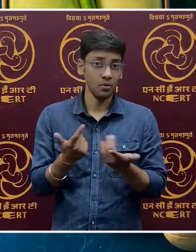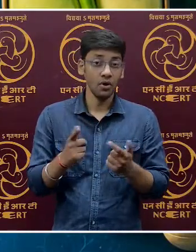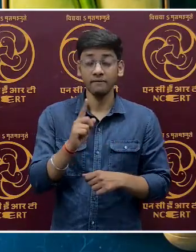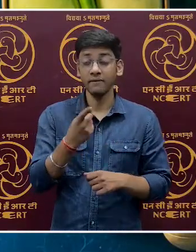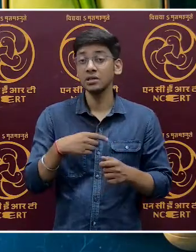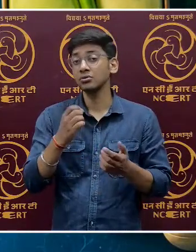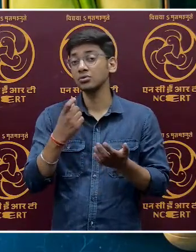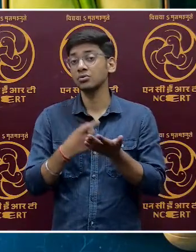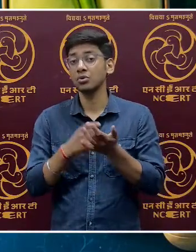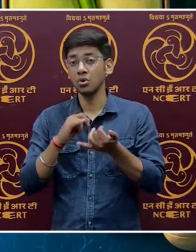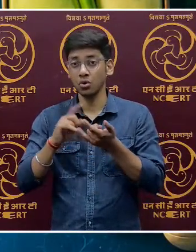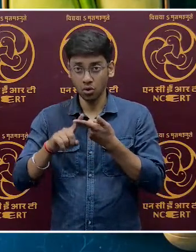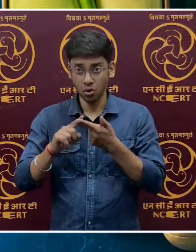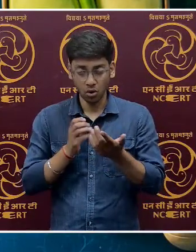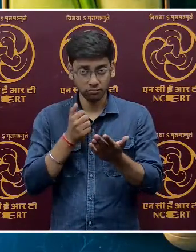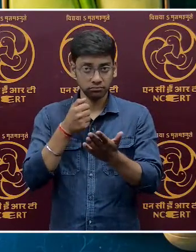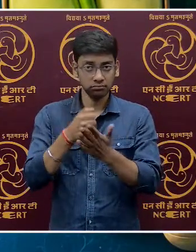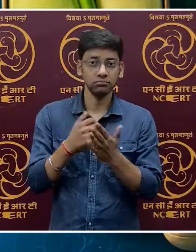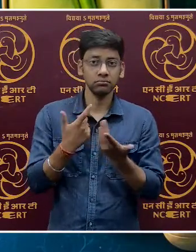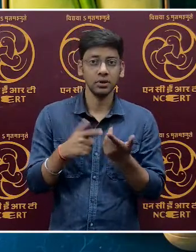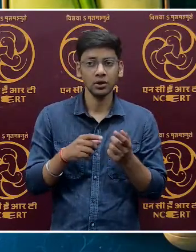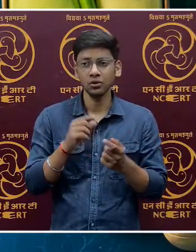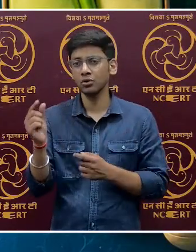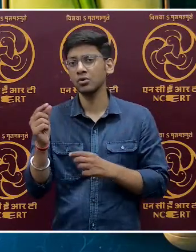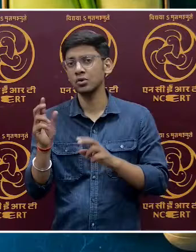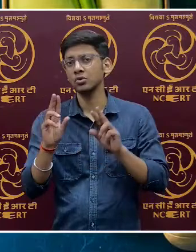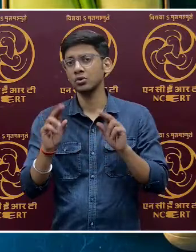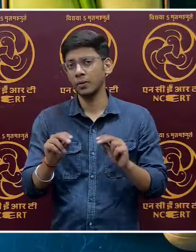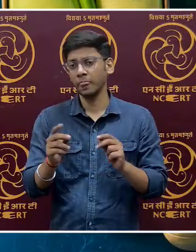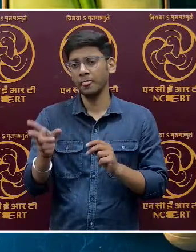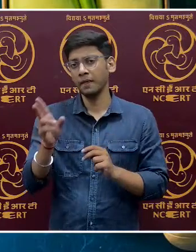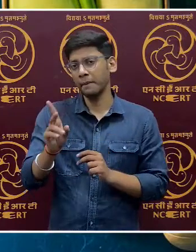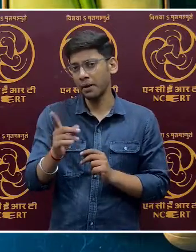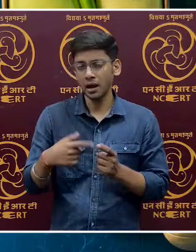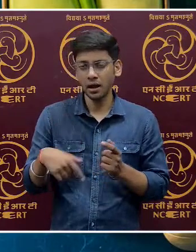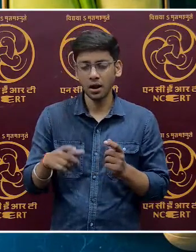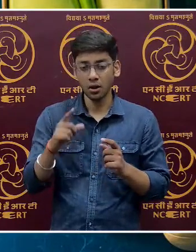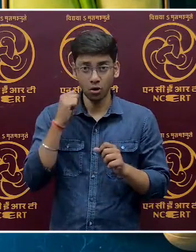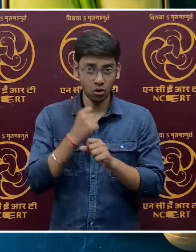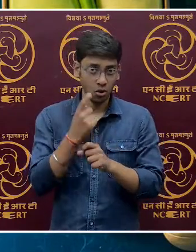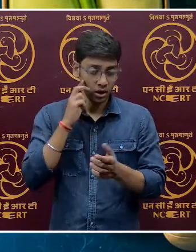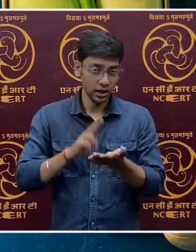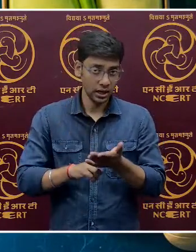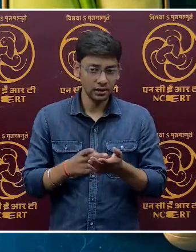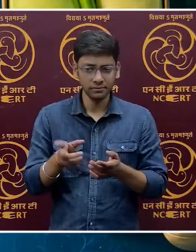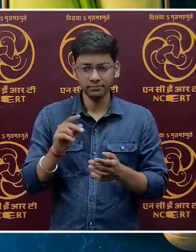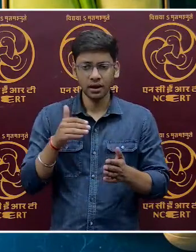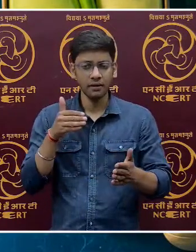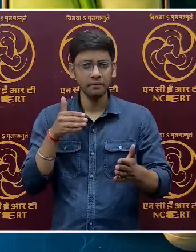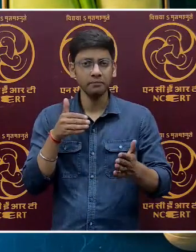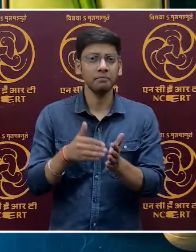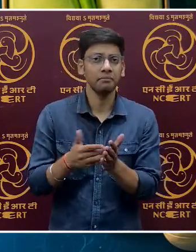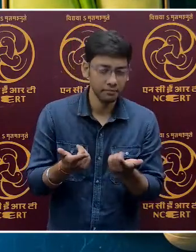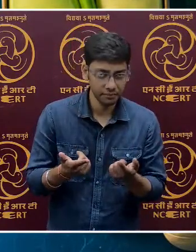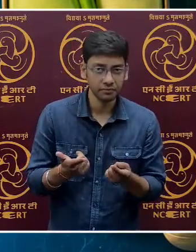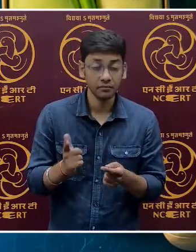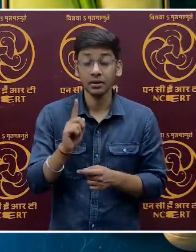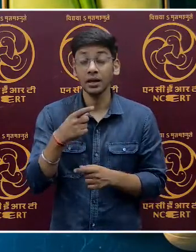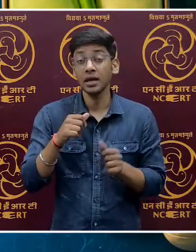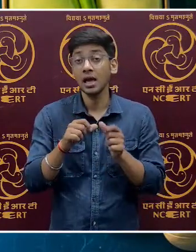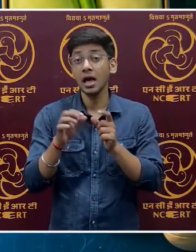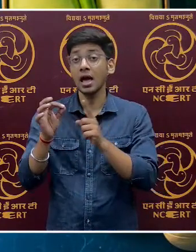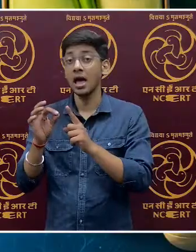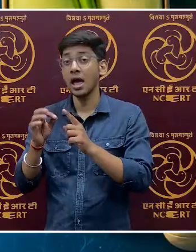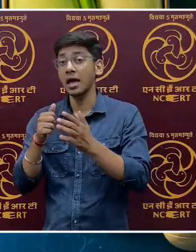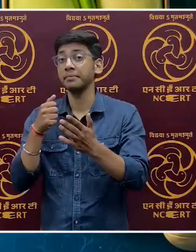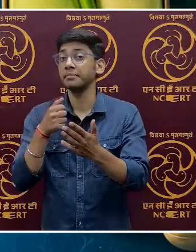once we had started using the Diksha, then we don't used to have again and again login, and directly just clicking one application we can